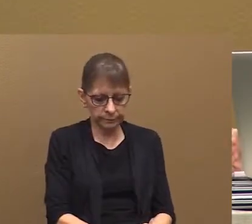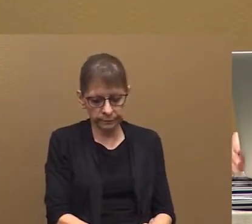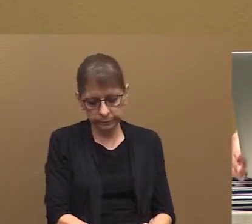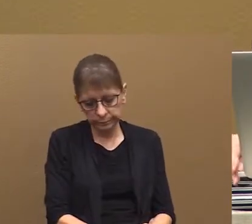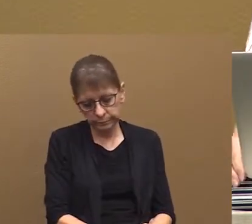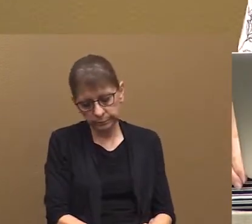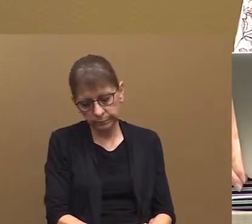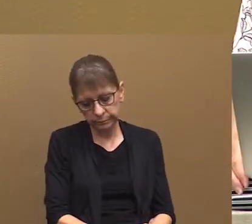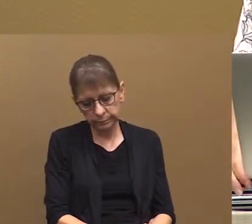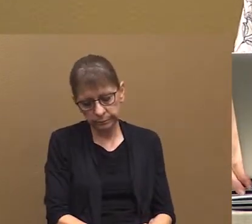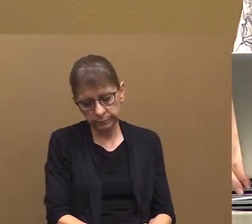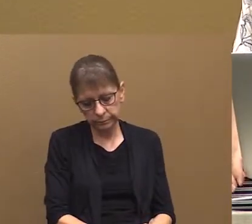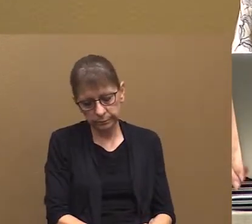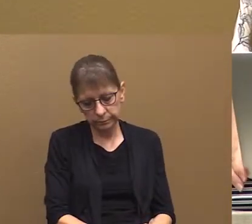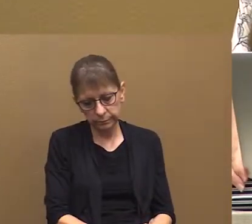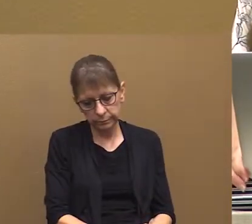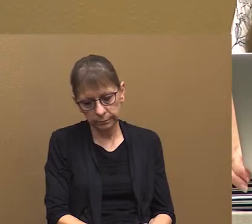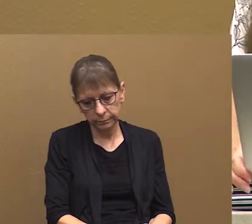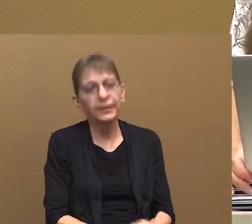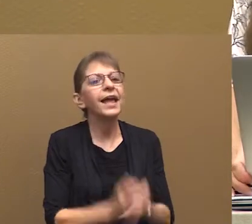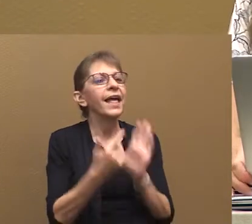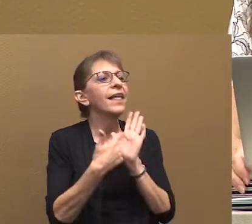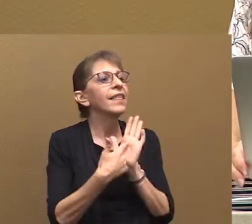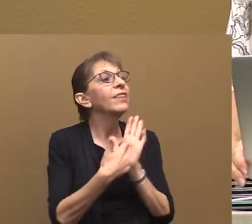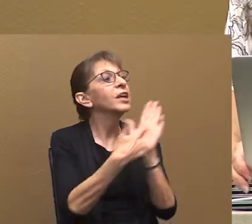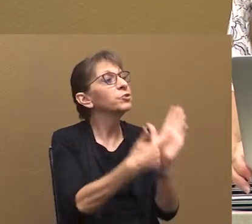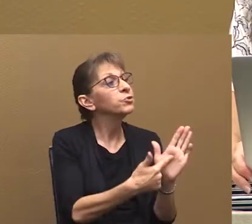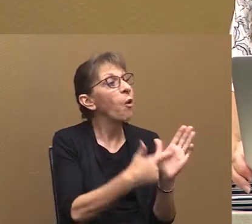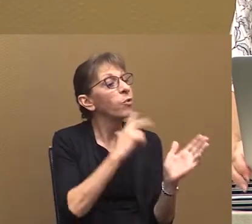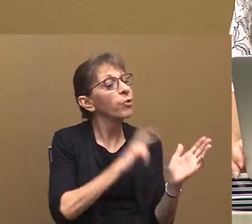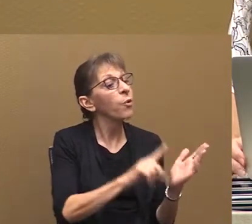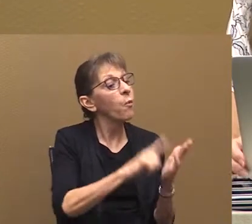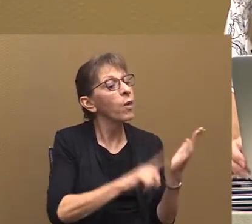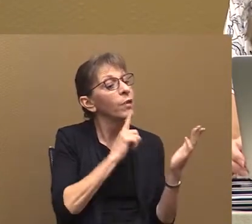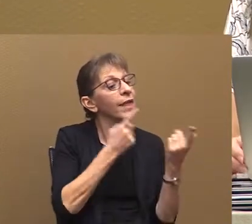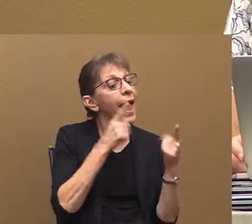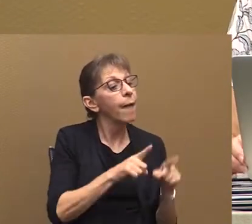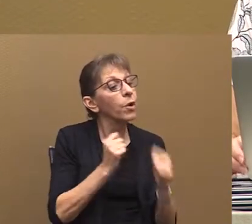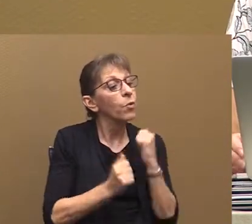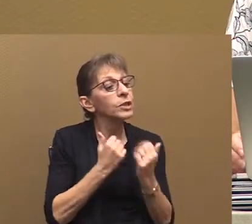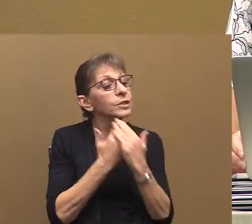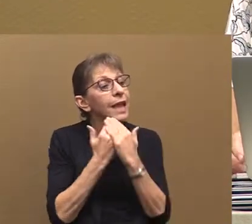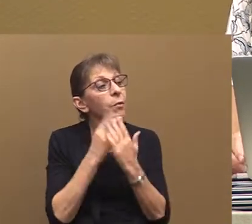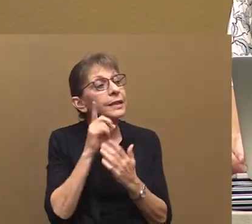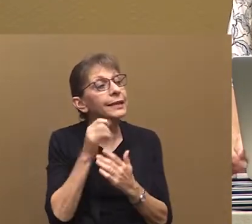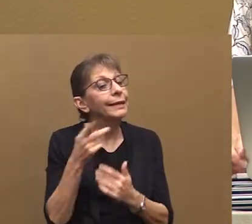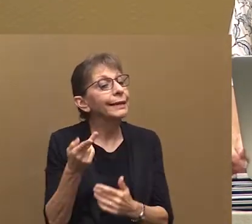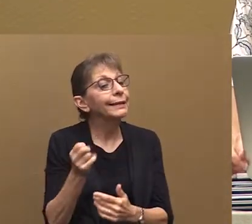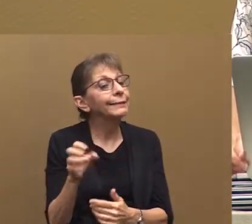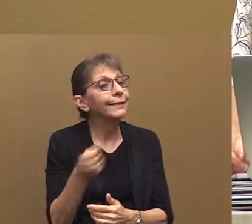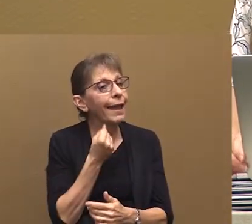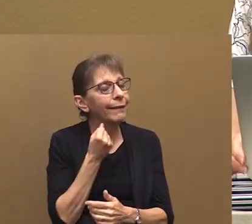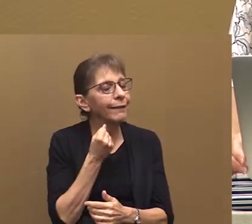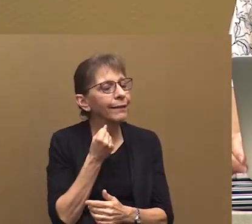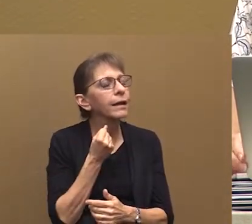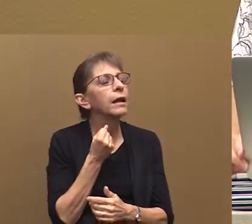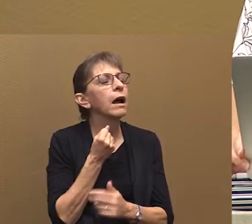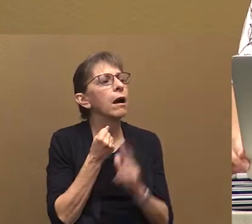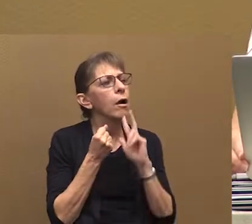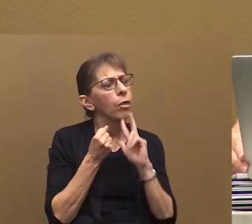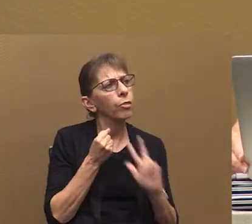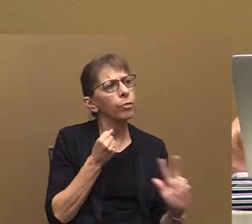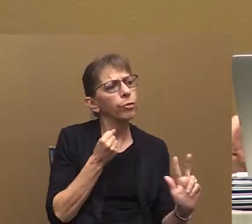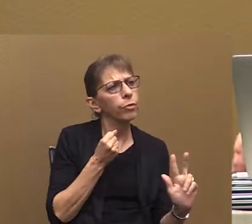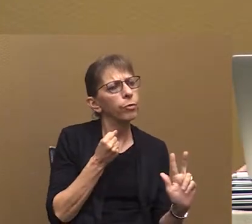And then they showed the 3-year-old what really happened and which sandwich did he take. And so